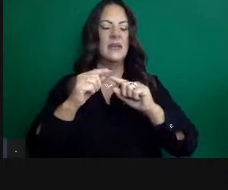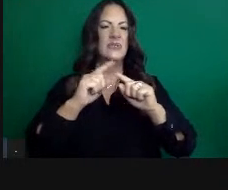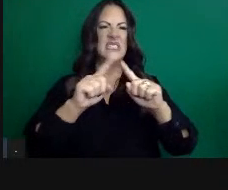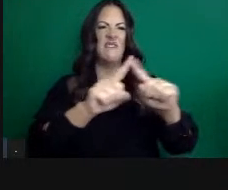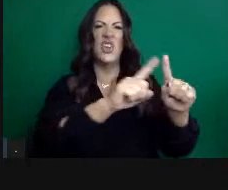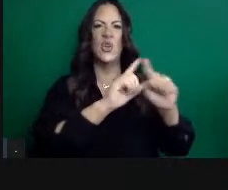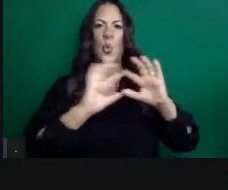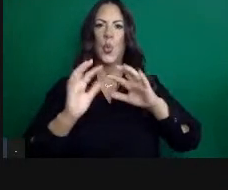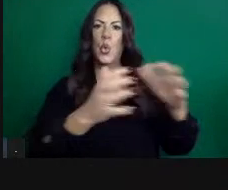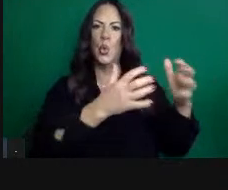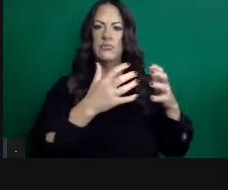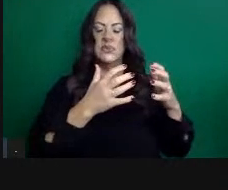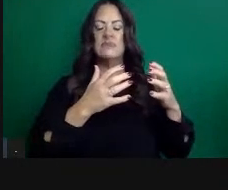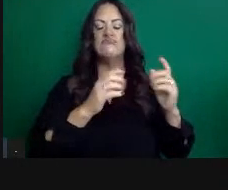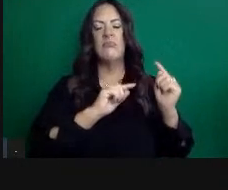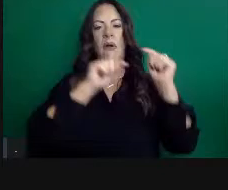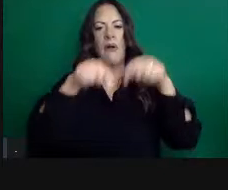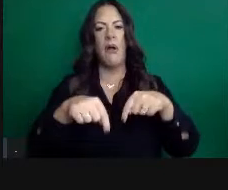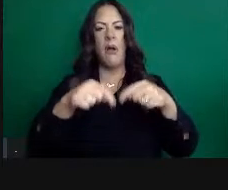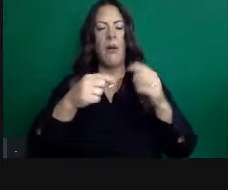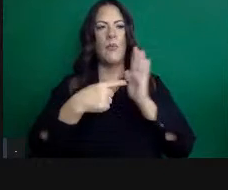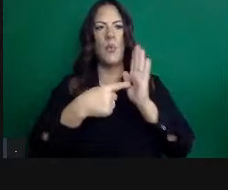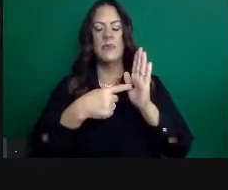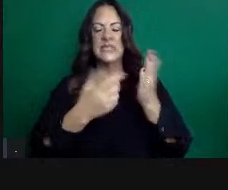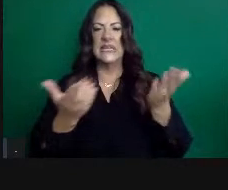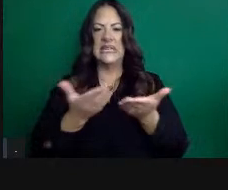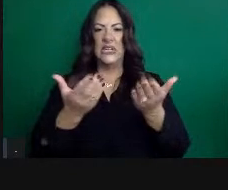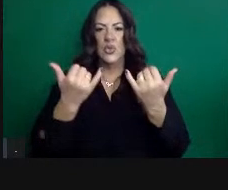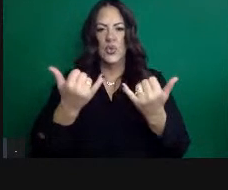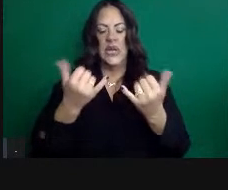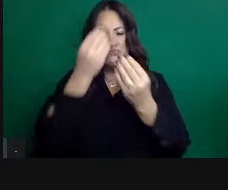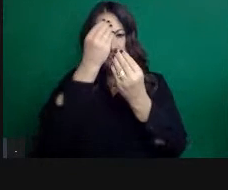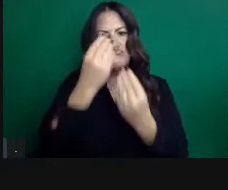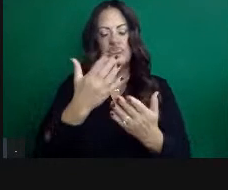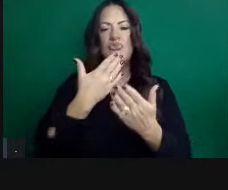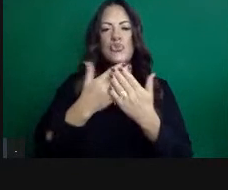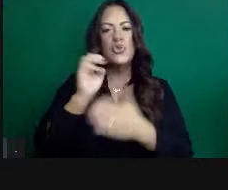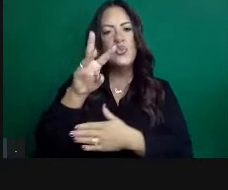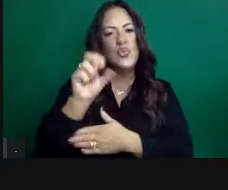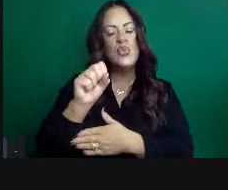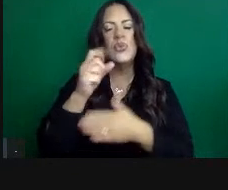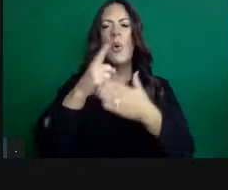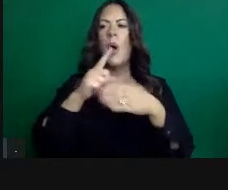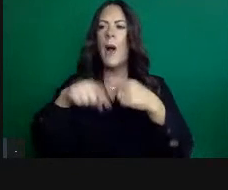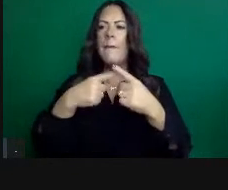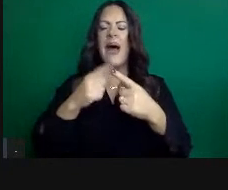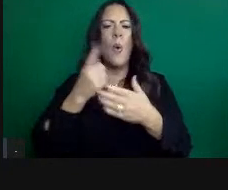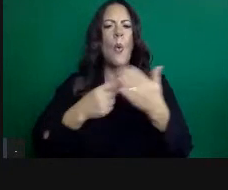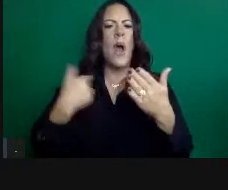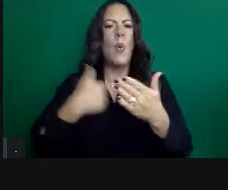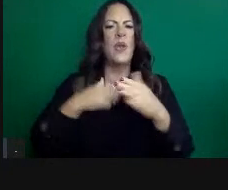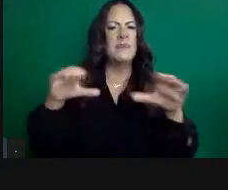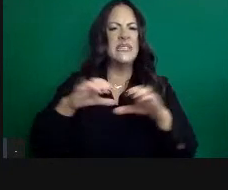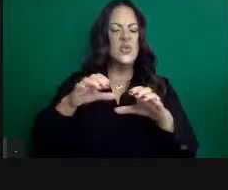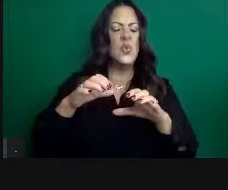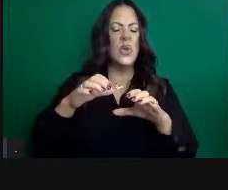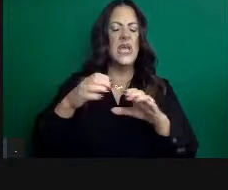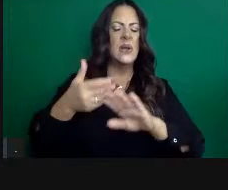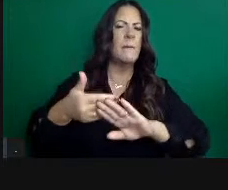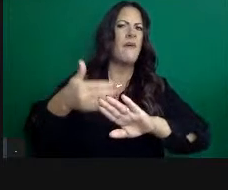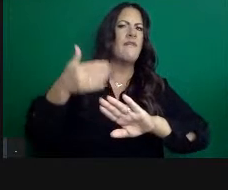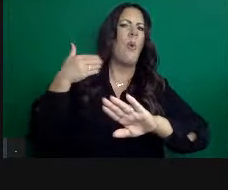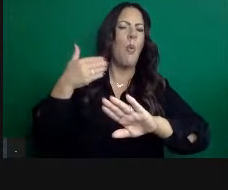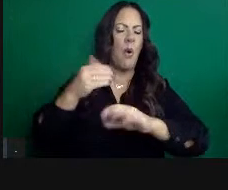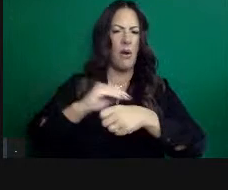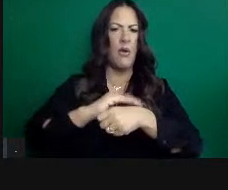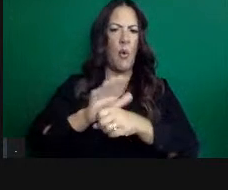today. And we're here to share with you all of the good news and hope that comes in this plan. Before I begin, I want to